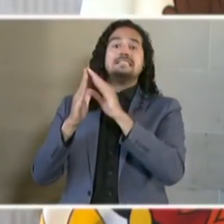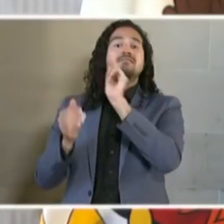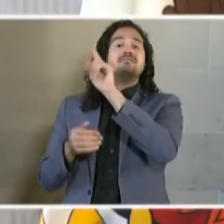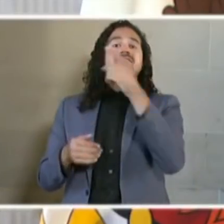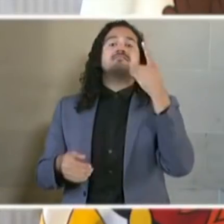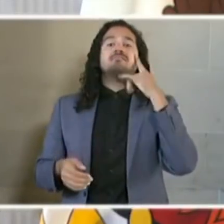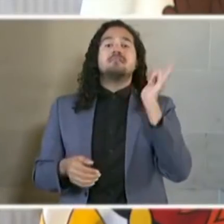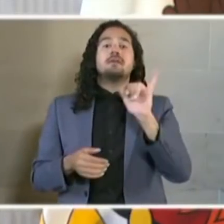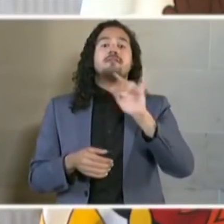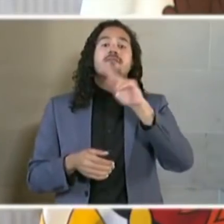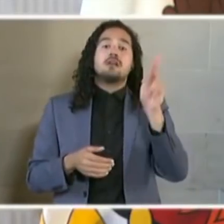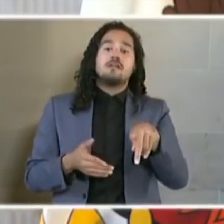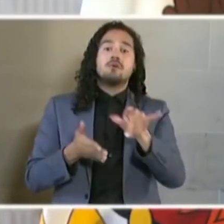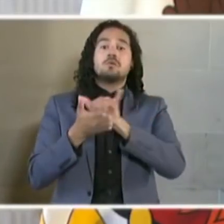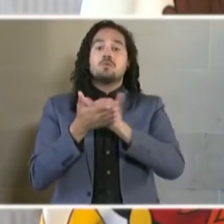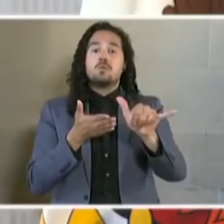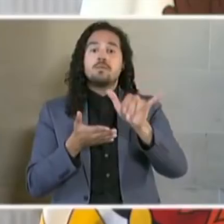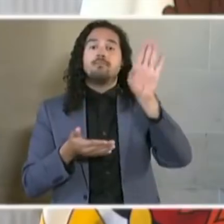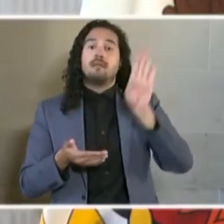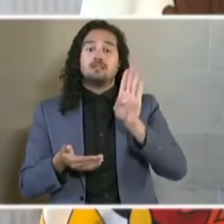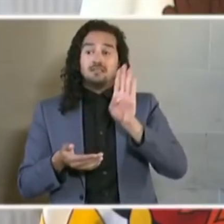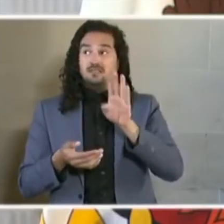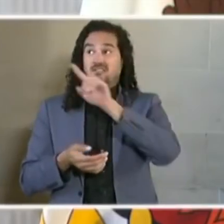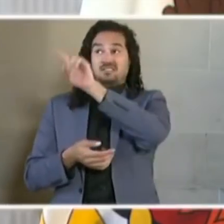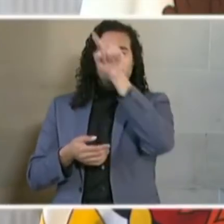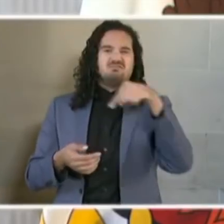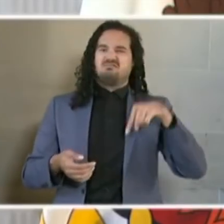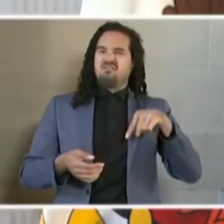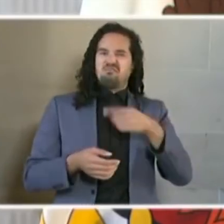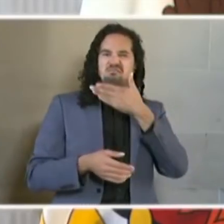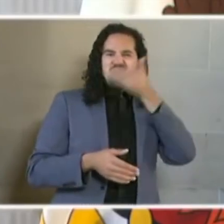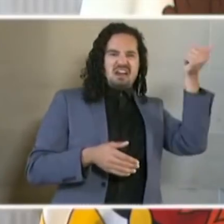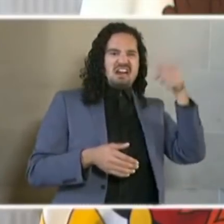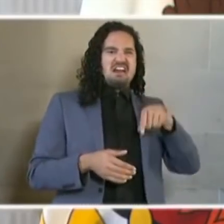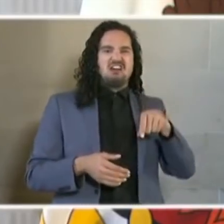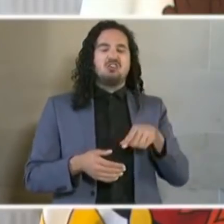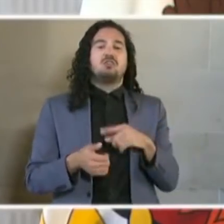have lower infection rates compared to places like New